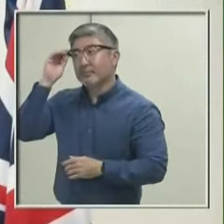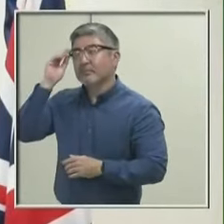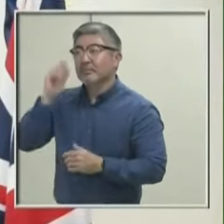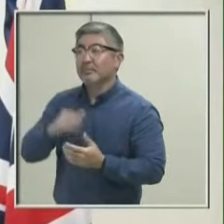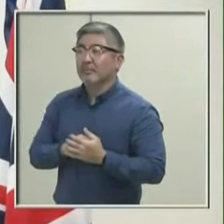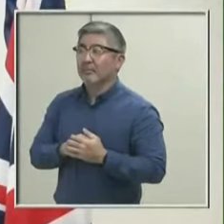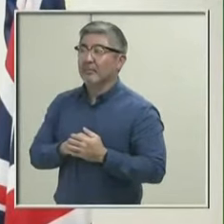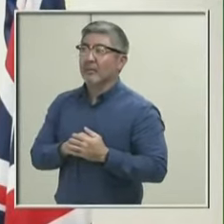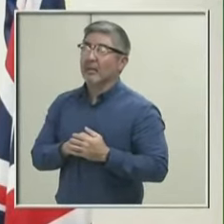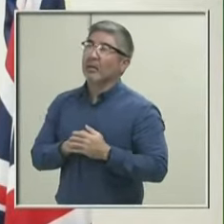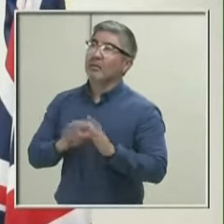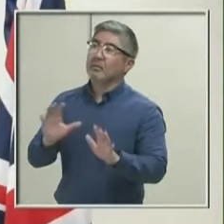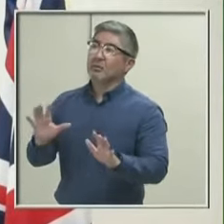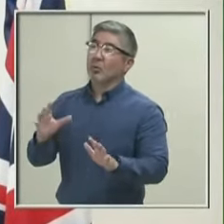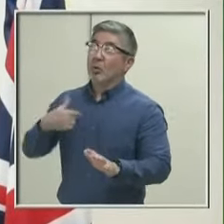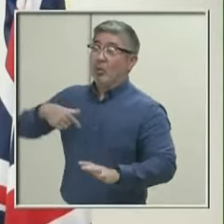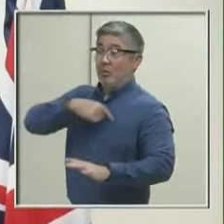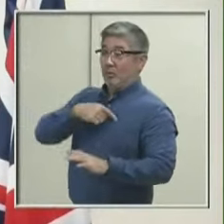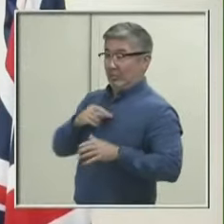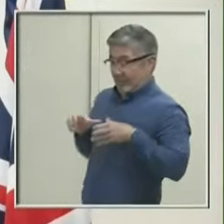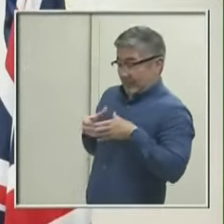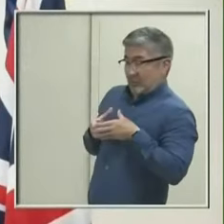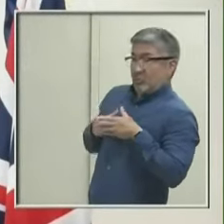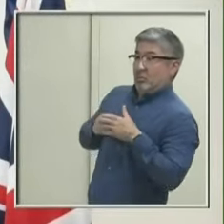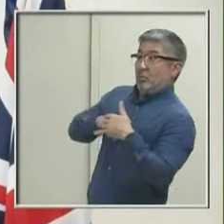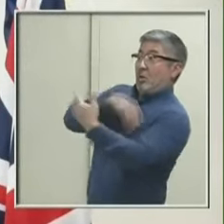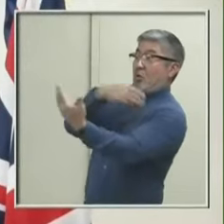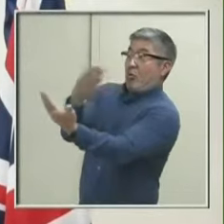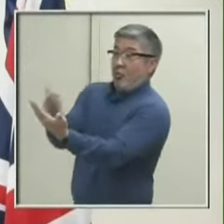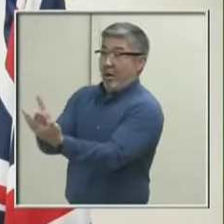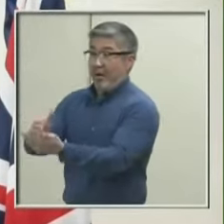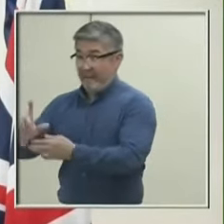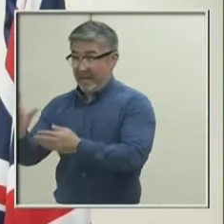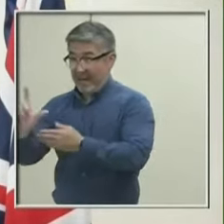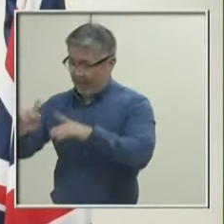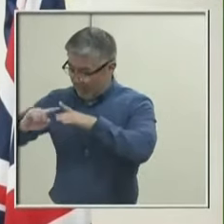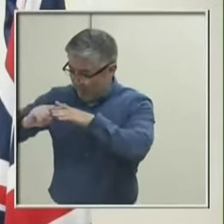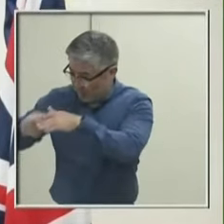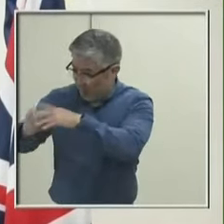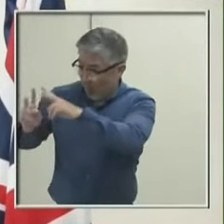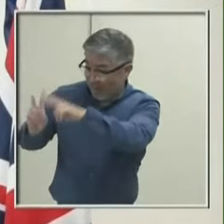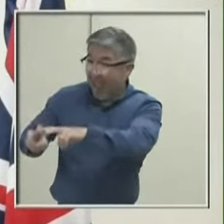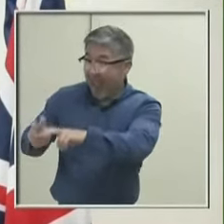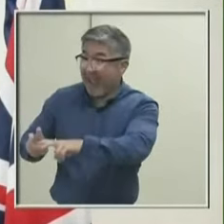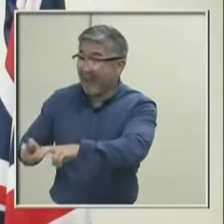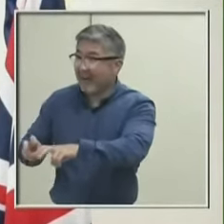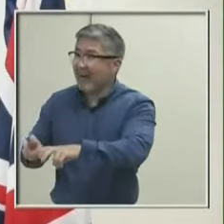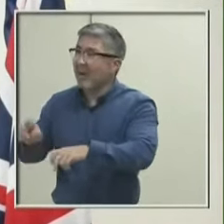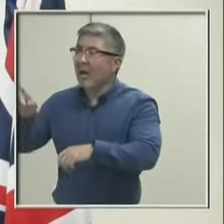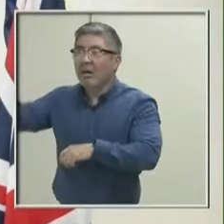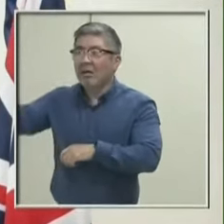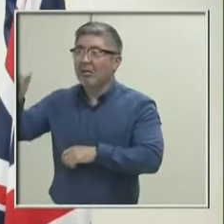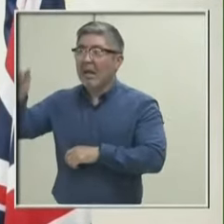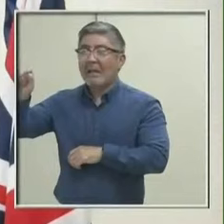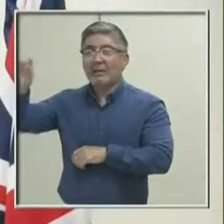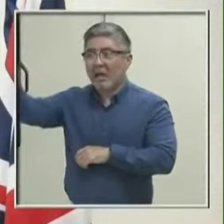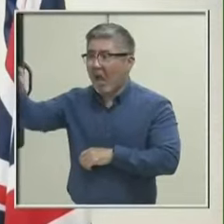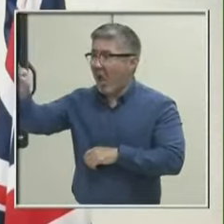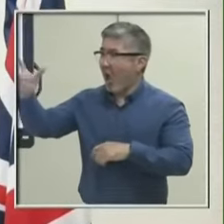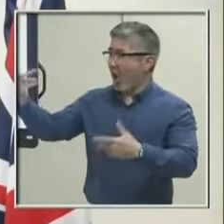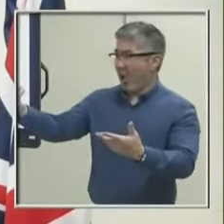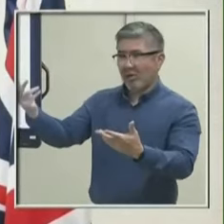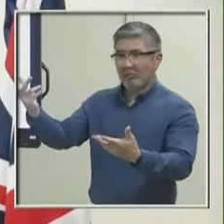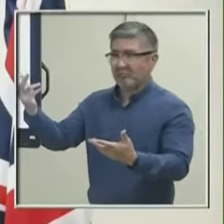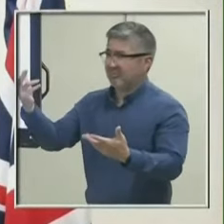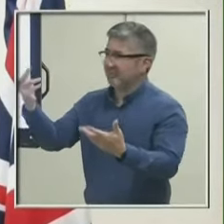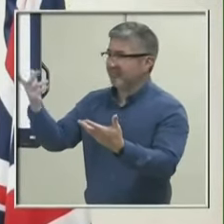when we got to Lahaina to begin the analysis, they were very open to explaining where they were